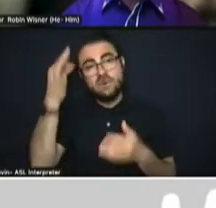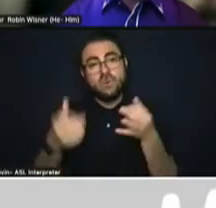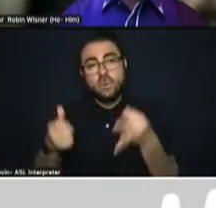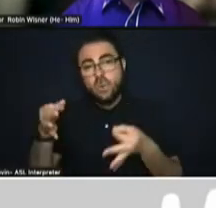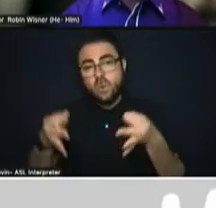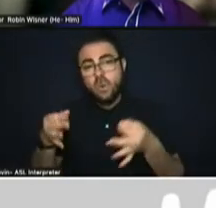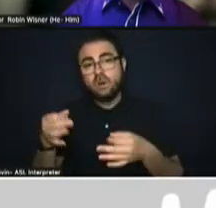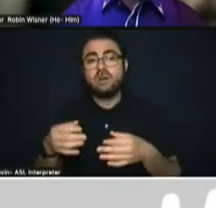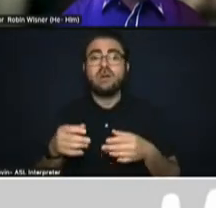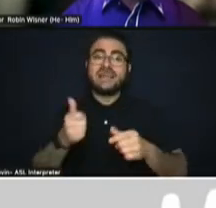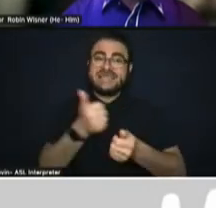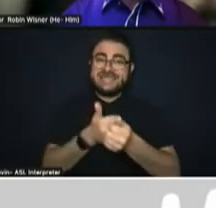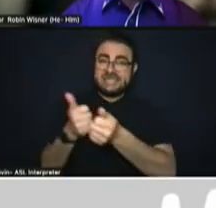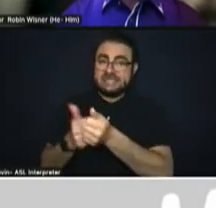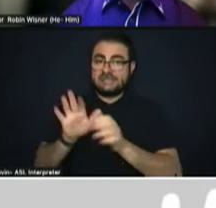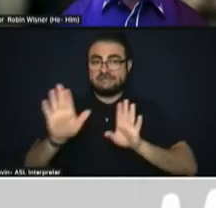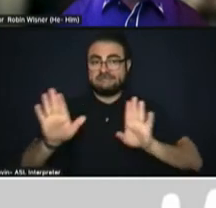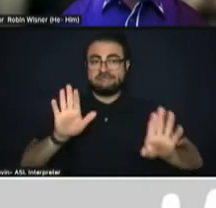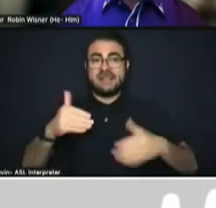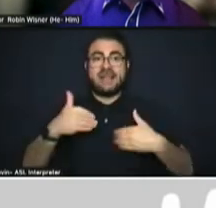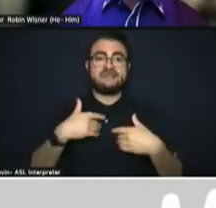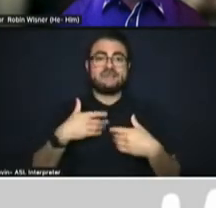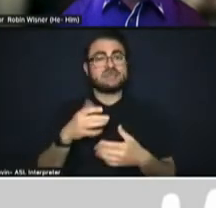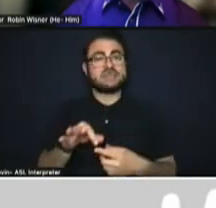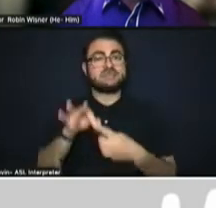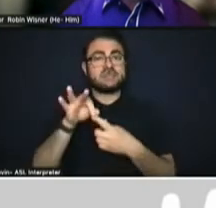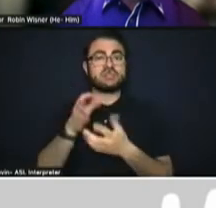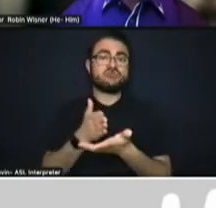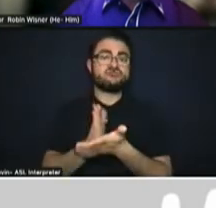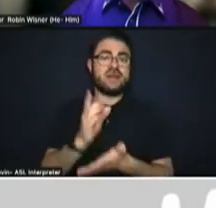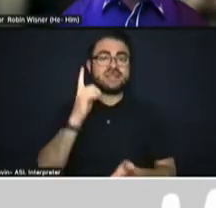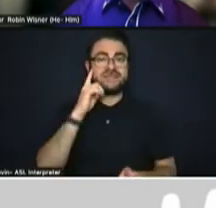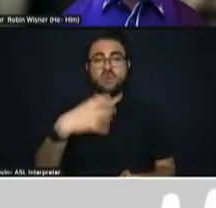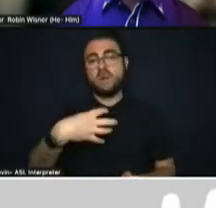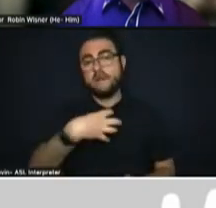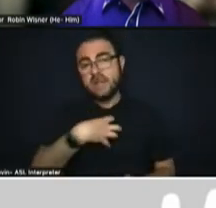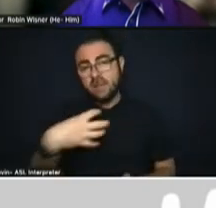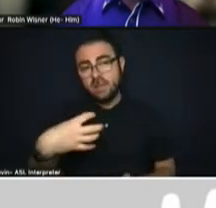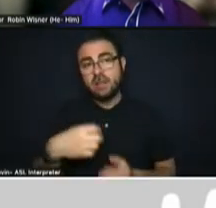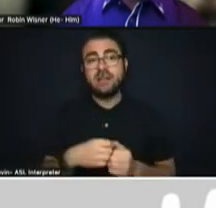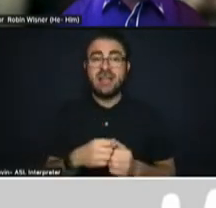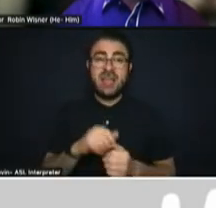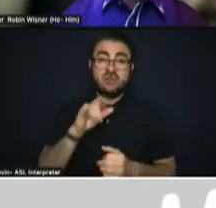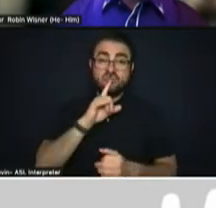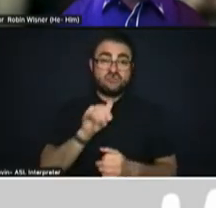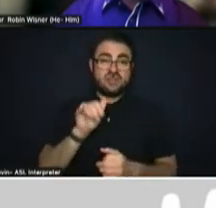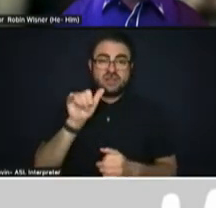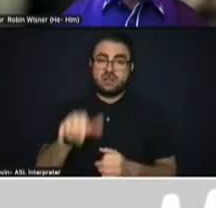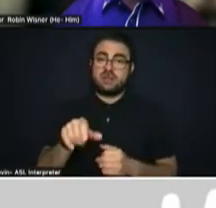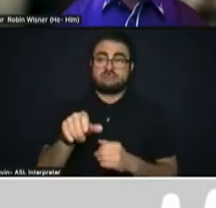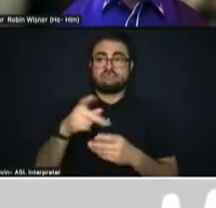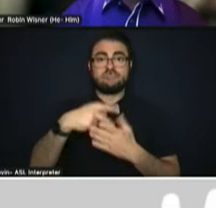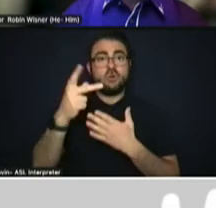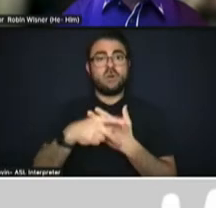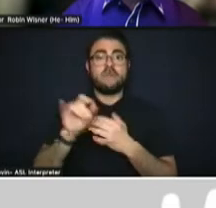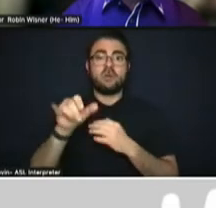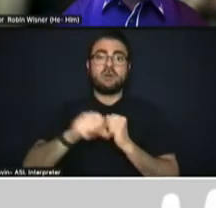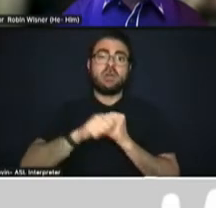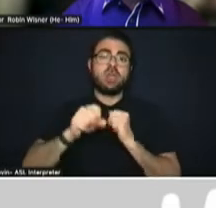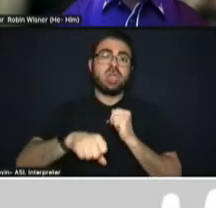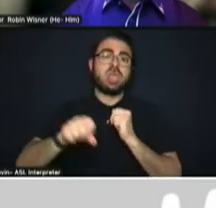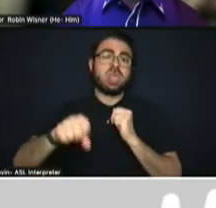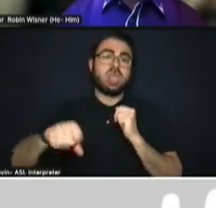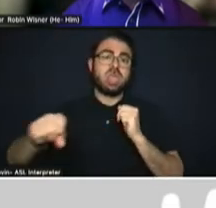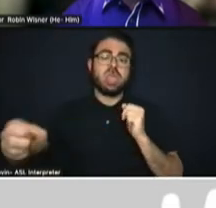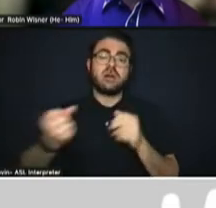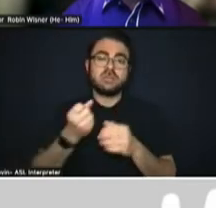have respective rights of appeal. And we really could have been looking at a delay in this program of several years.